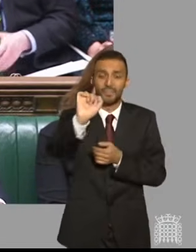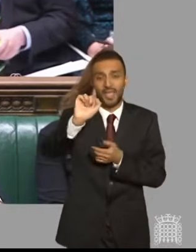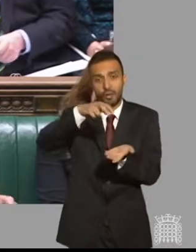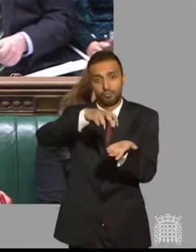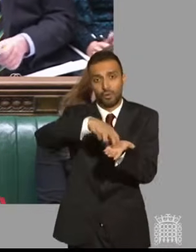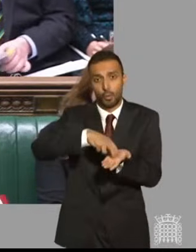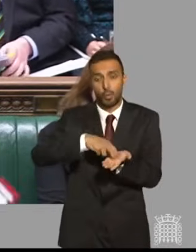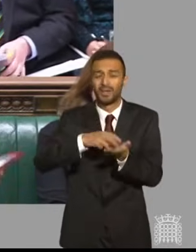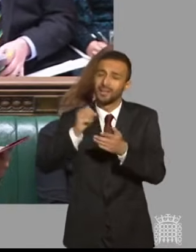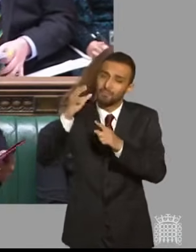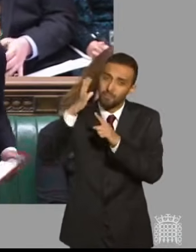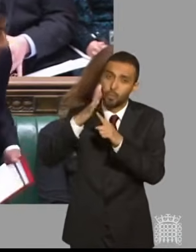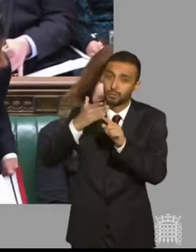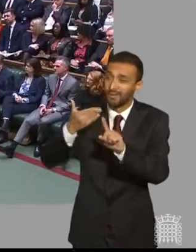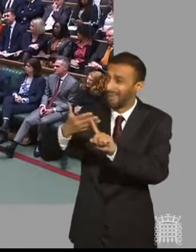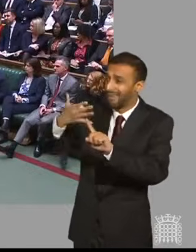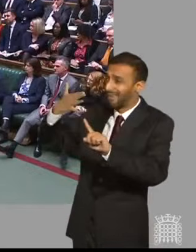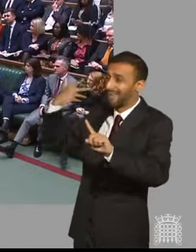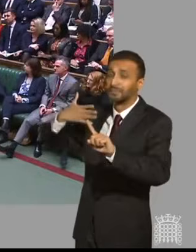justice that they deserve.